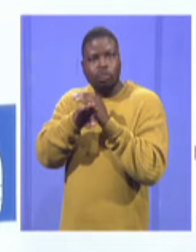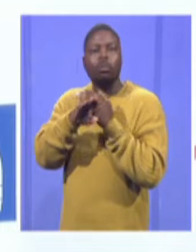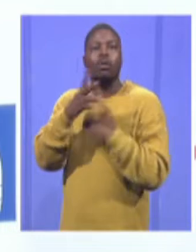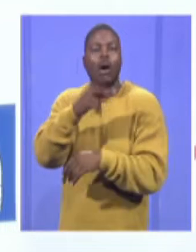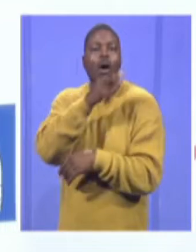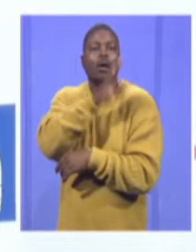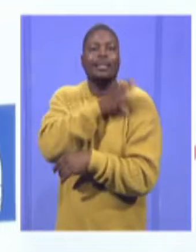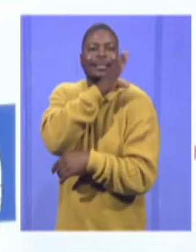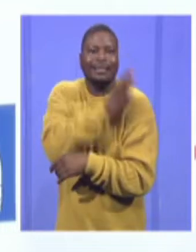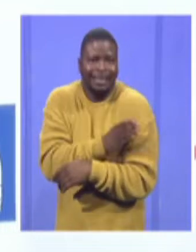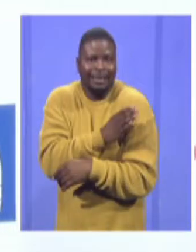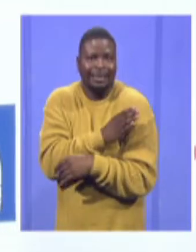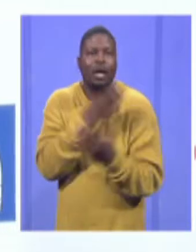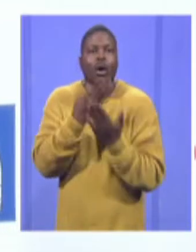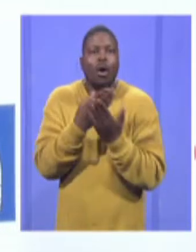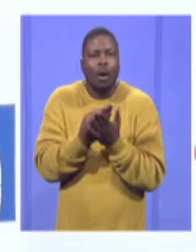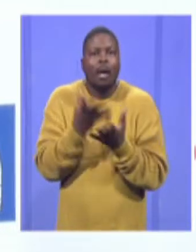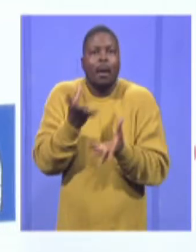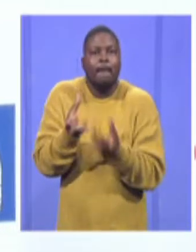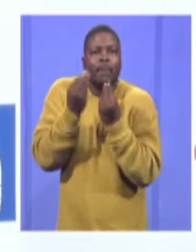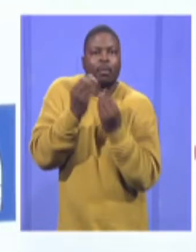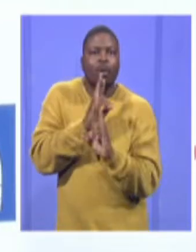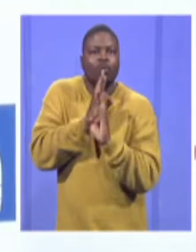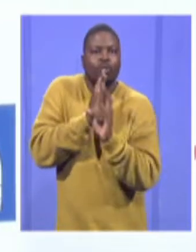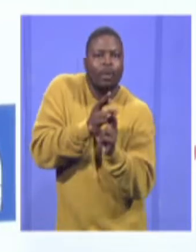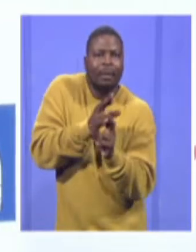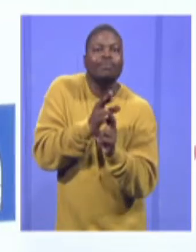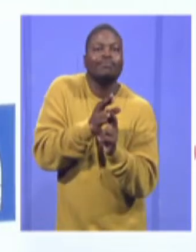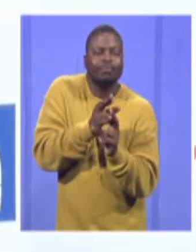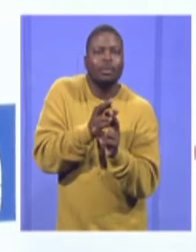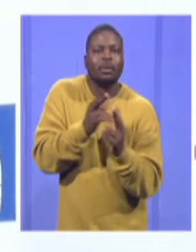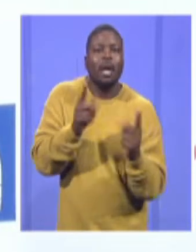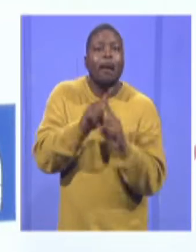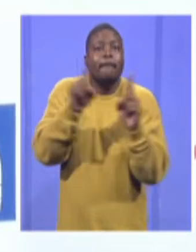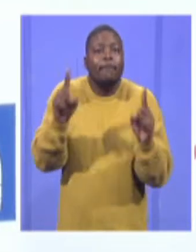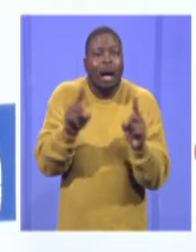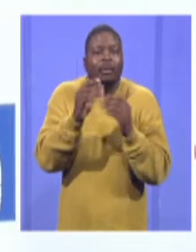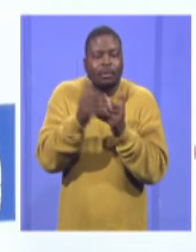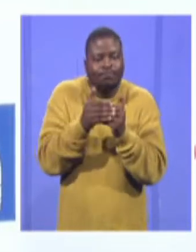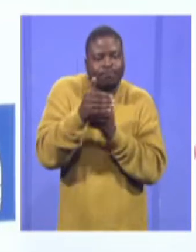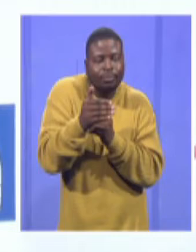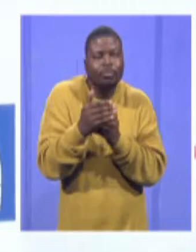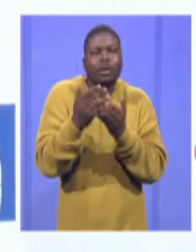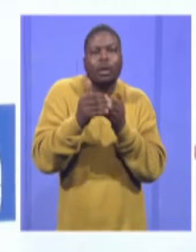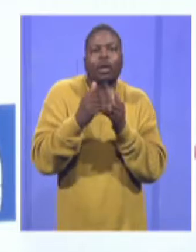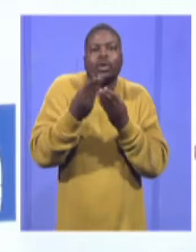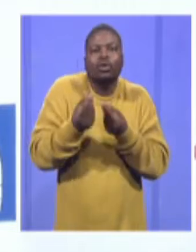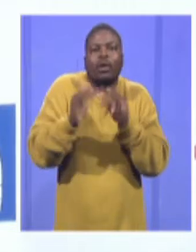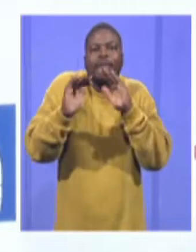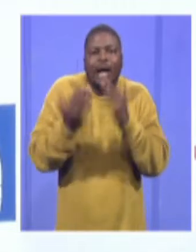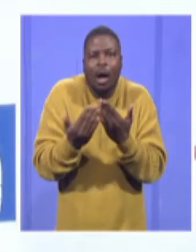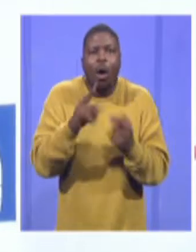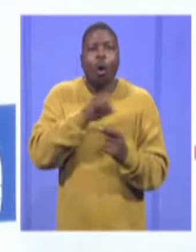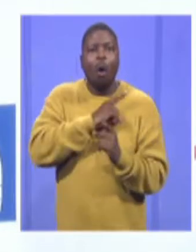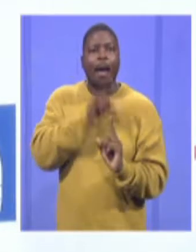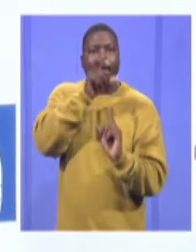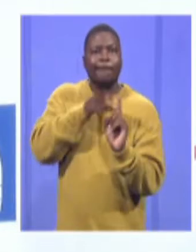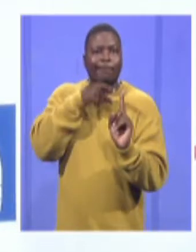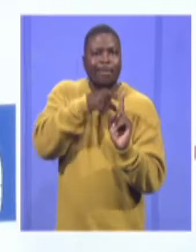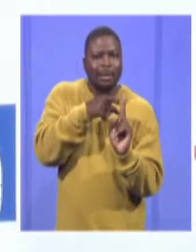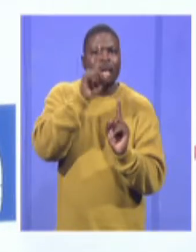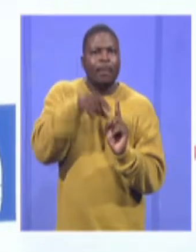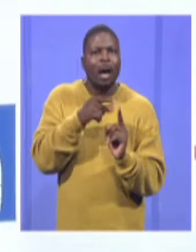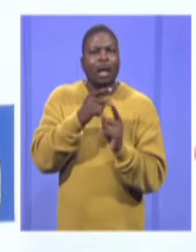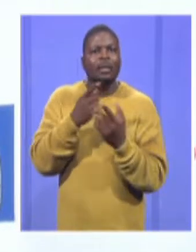at to physically receive their results in person. So how do we bridge this gap to get them tested and treated